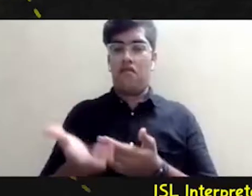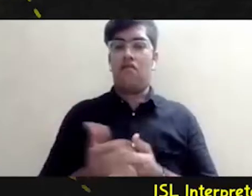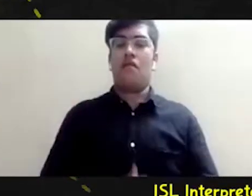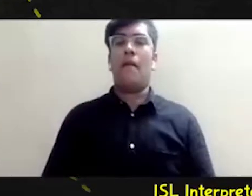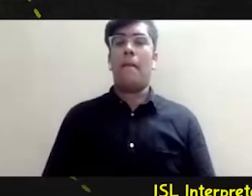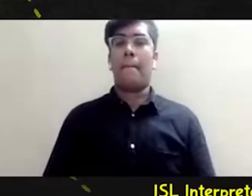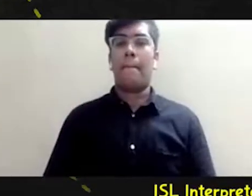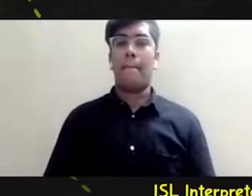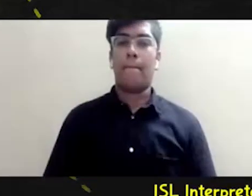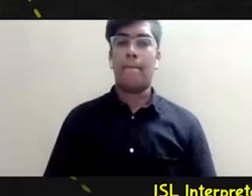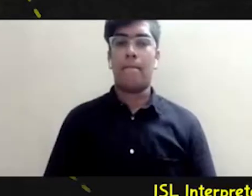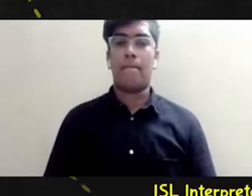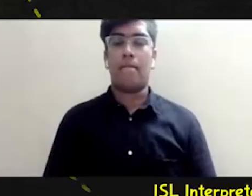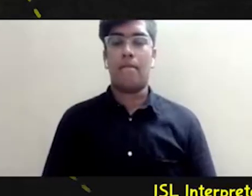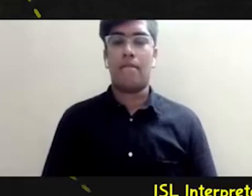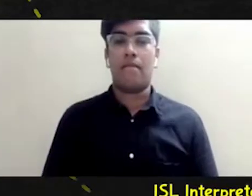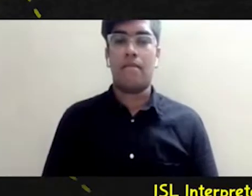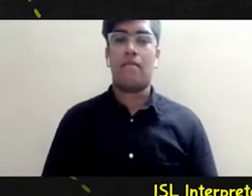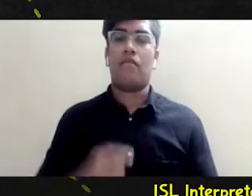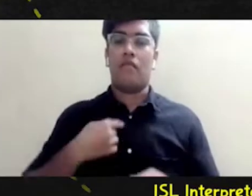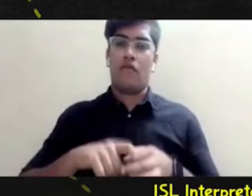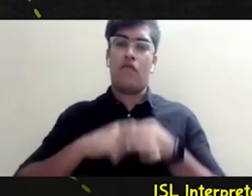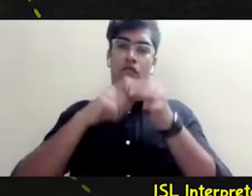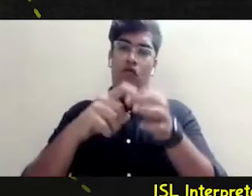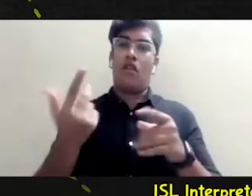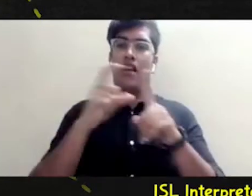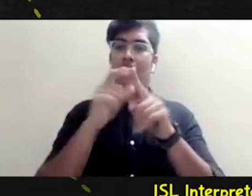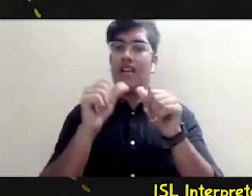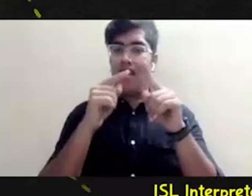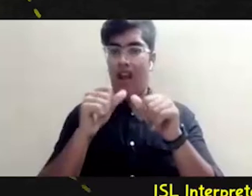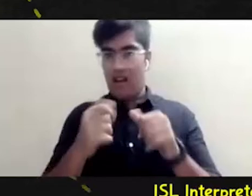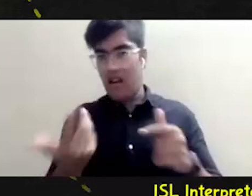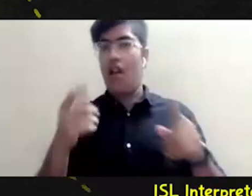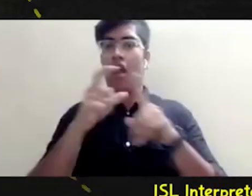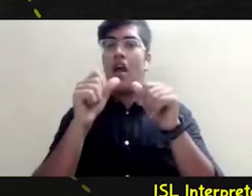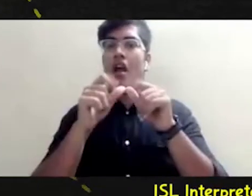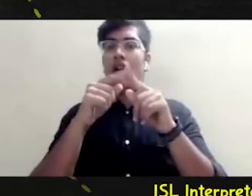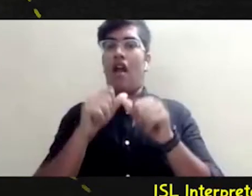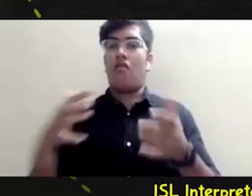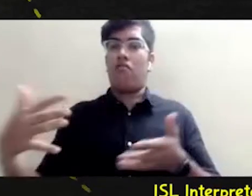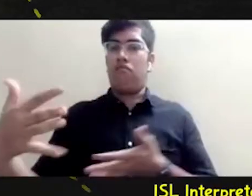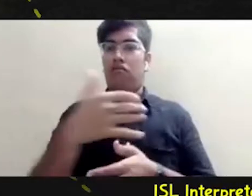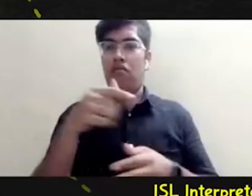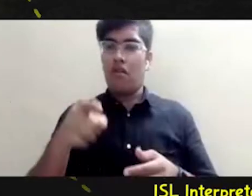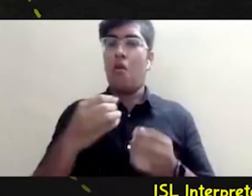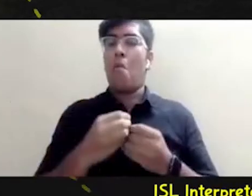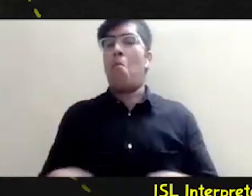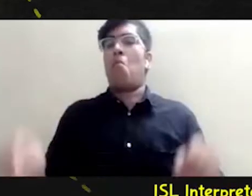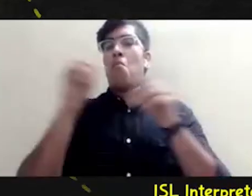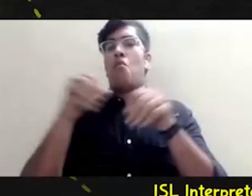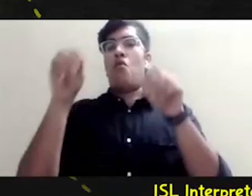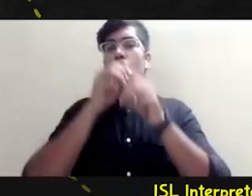question is coming like, how can we engage with data and data representation in more creative ways through the